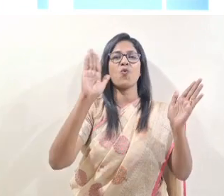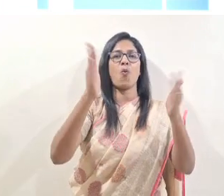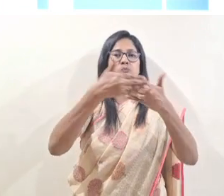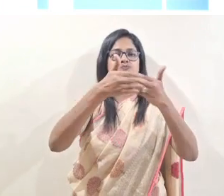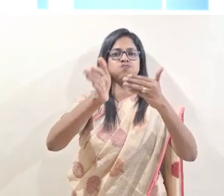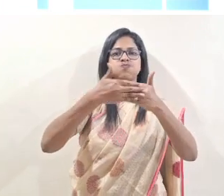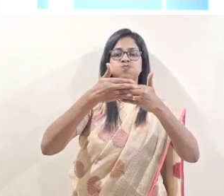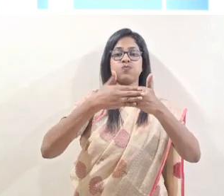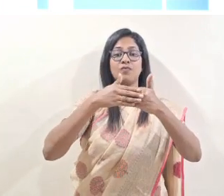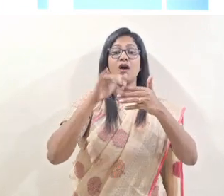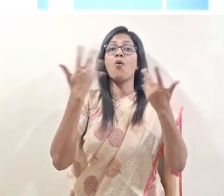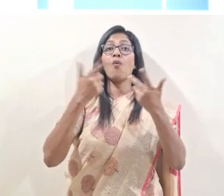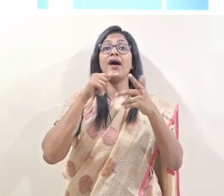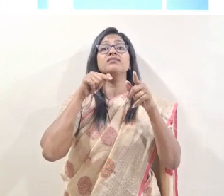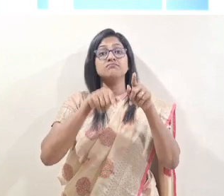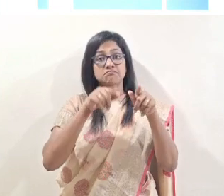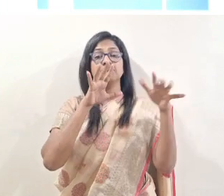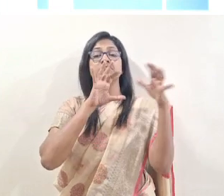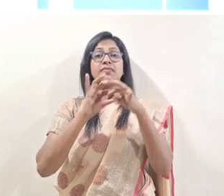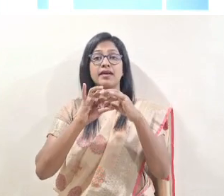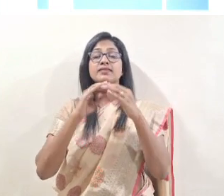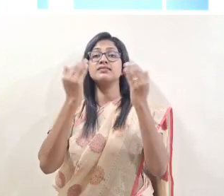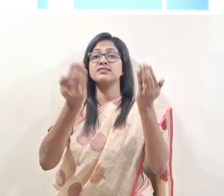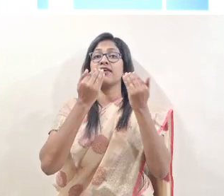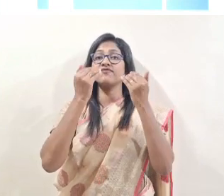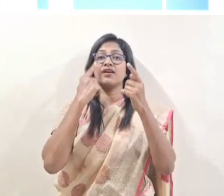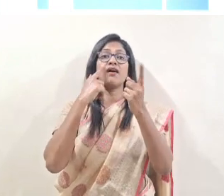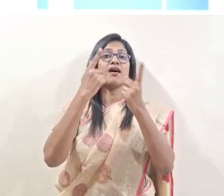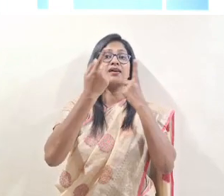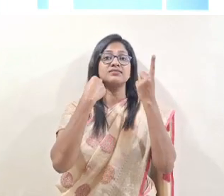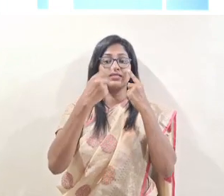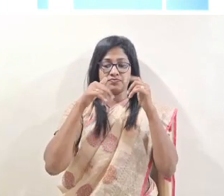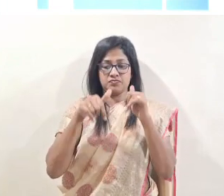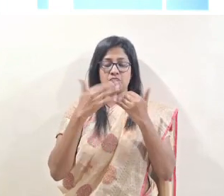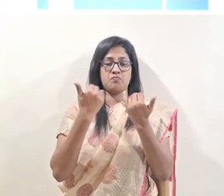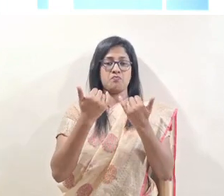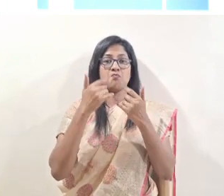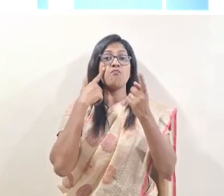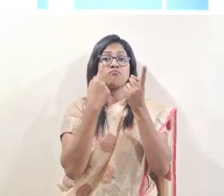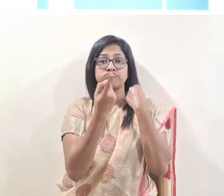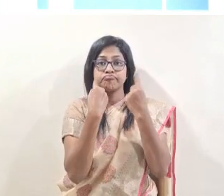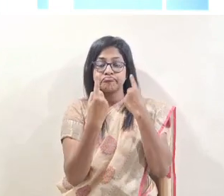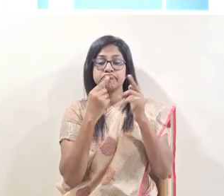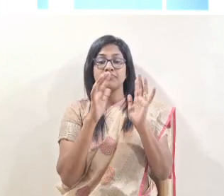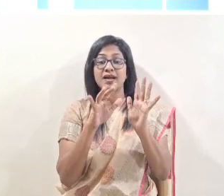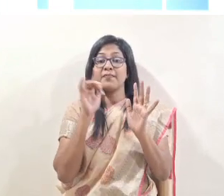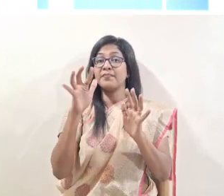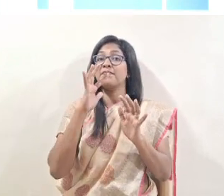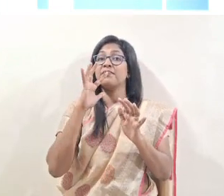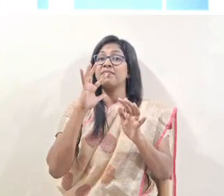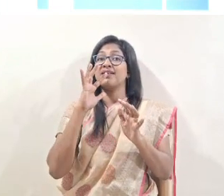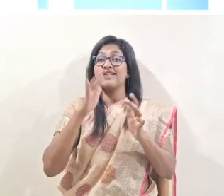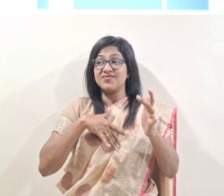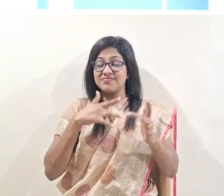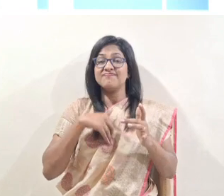we are doing the safety assessment as of now. But increasingly, this is not a stand which you can take.